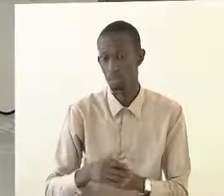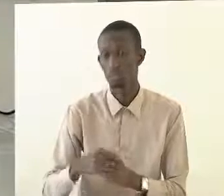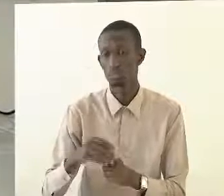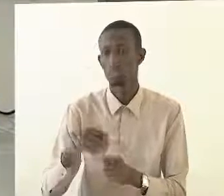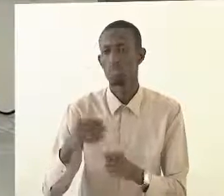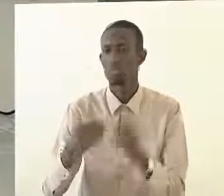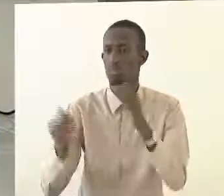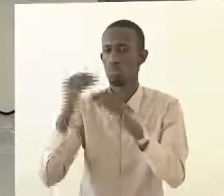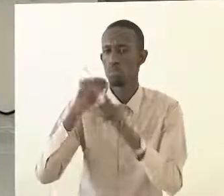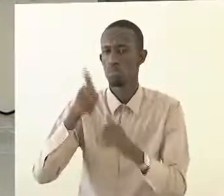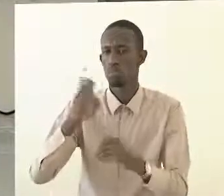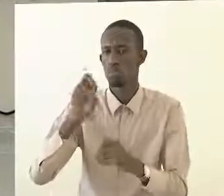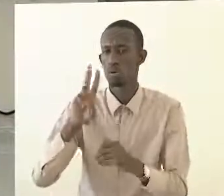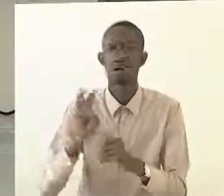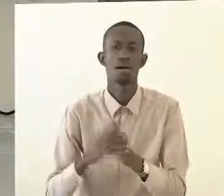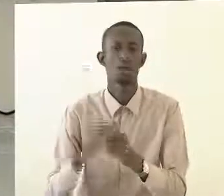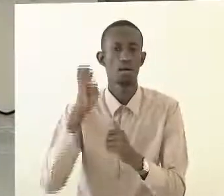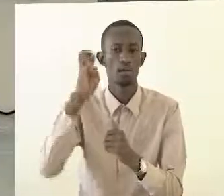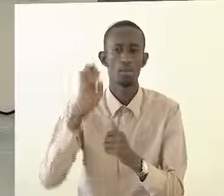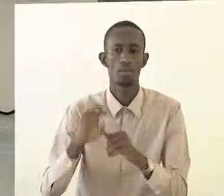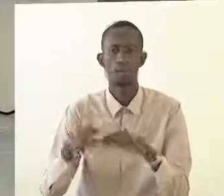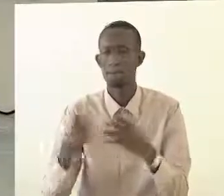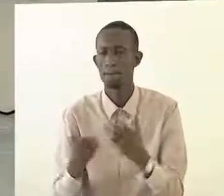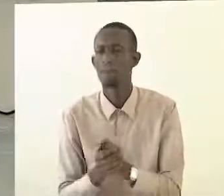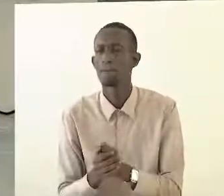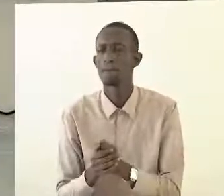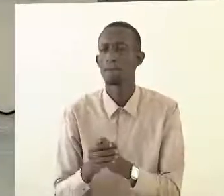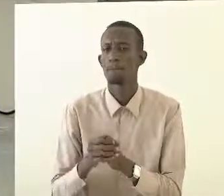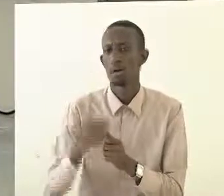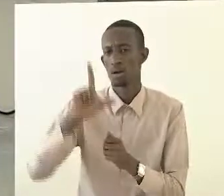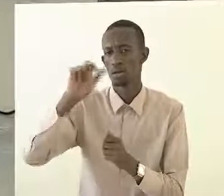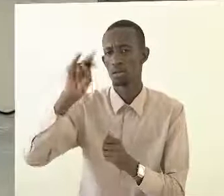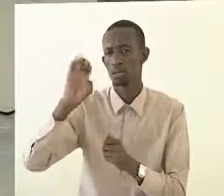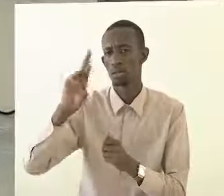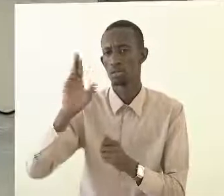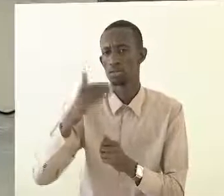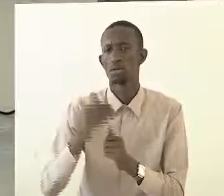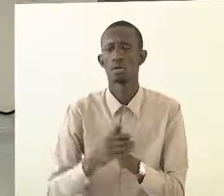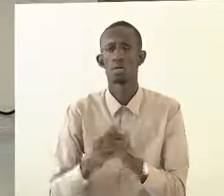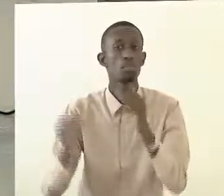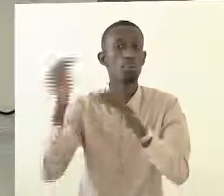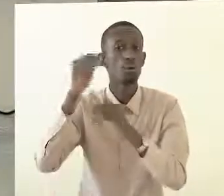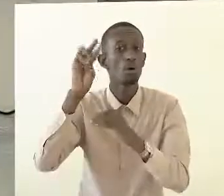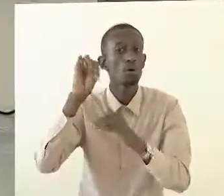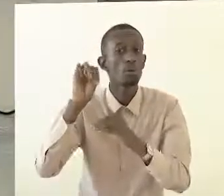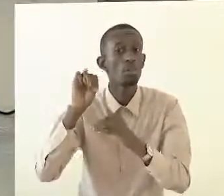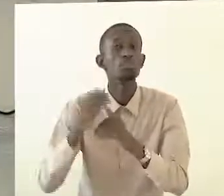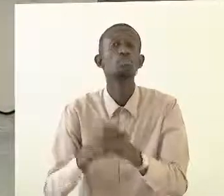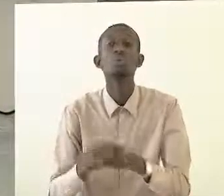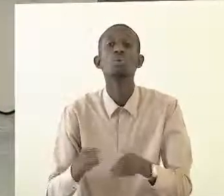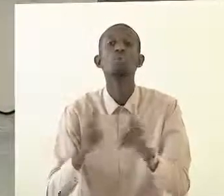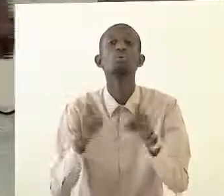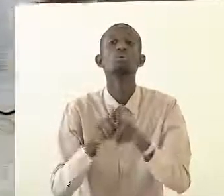or a polynomial divided by a linear expression, power n. The method is the same for